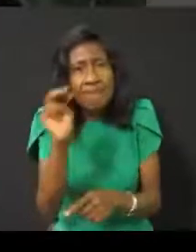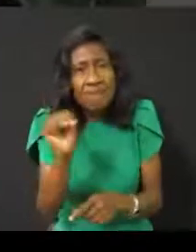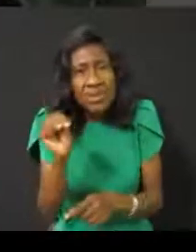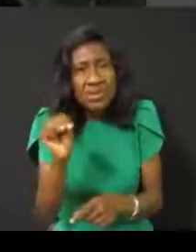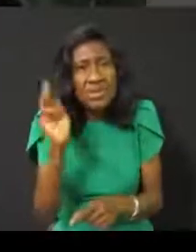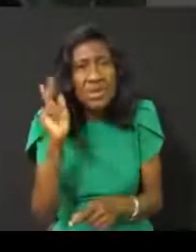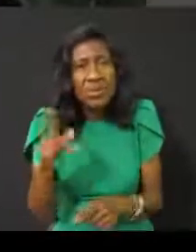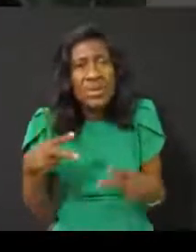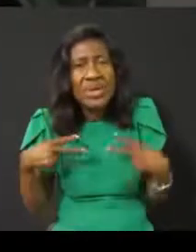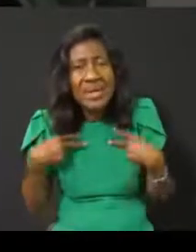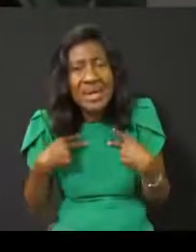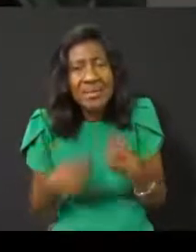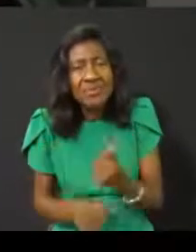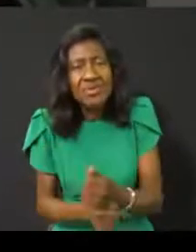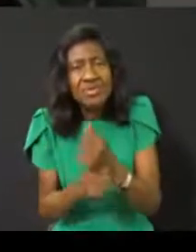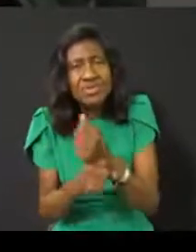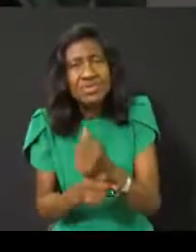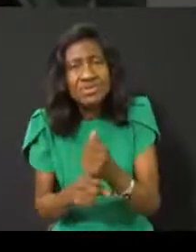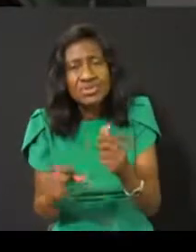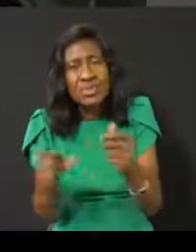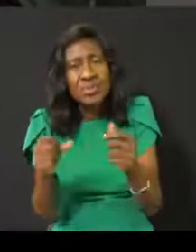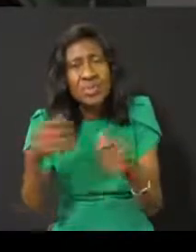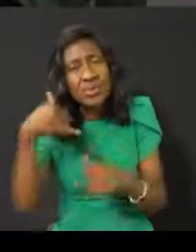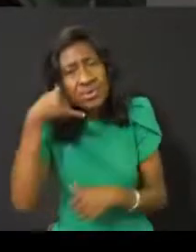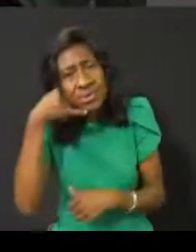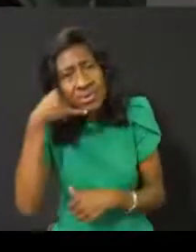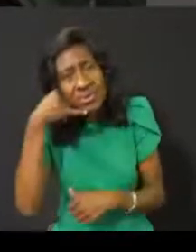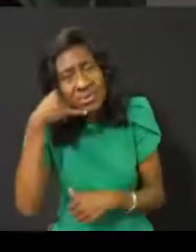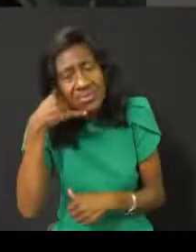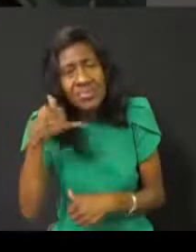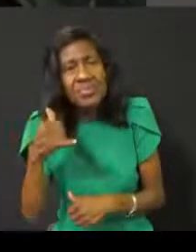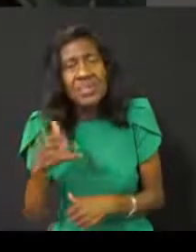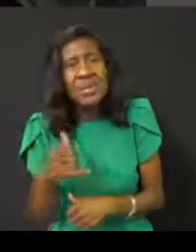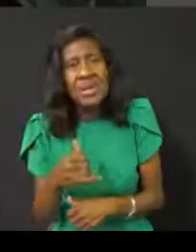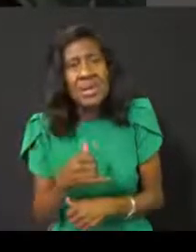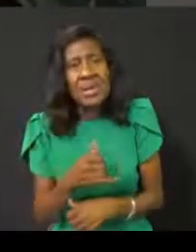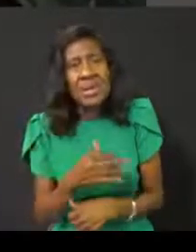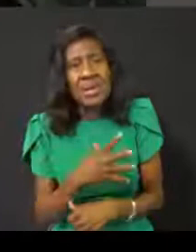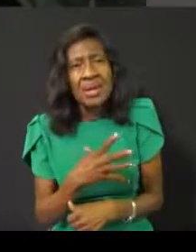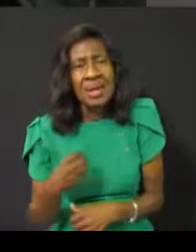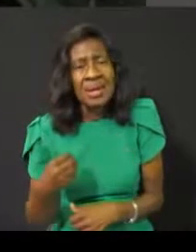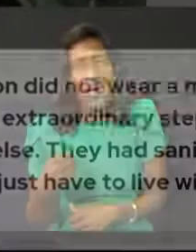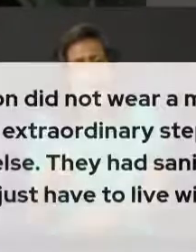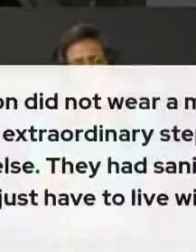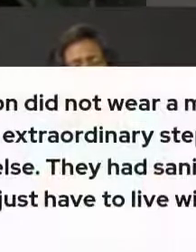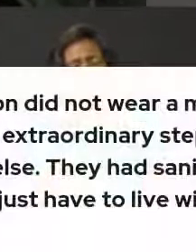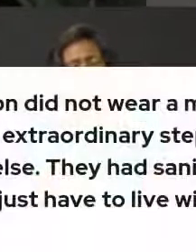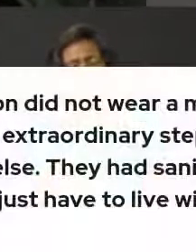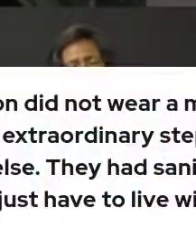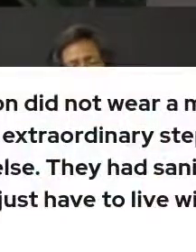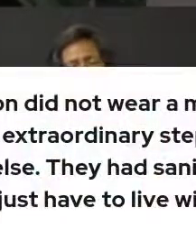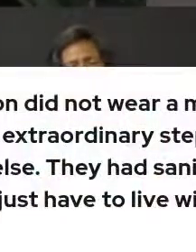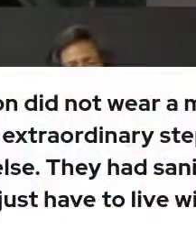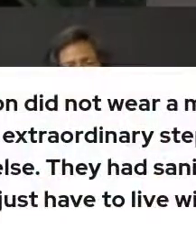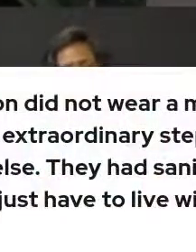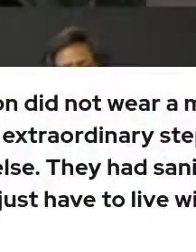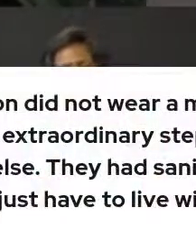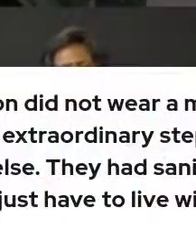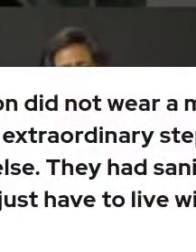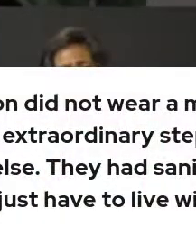support line, as well as an email address, and have call takers in there to assist you. Just by way of example, again, the email itself is